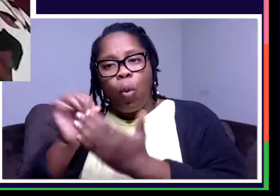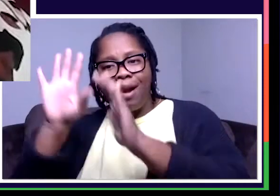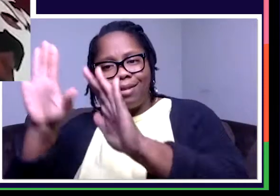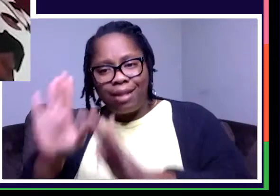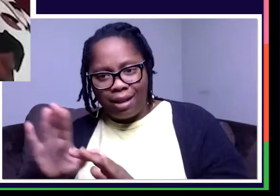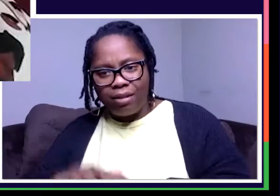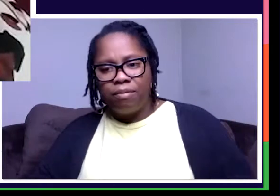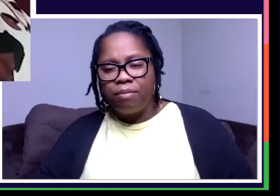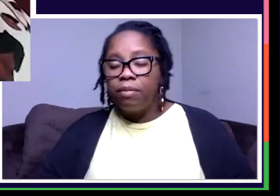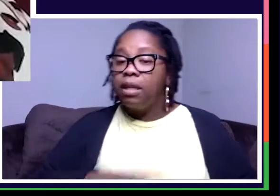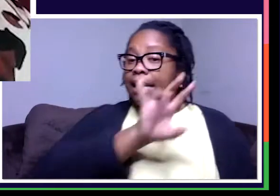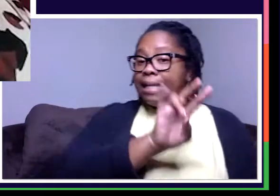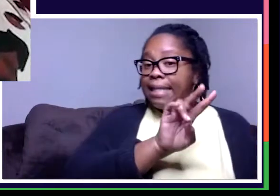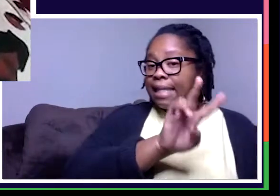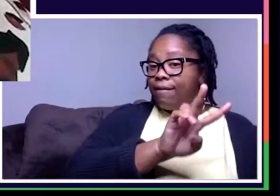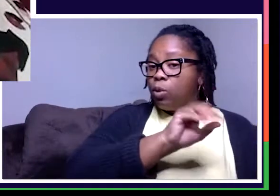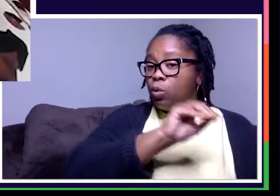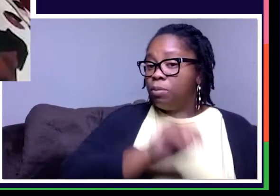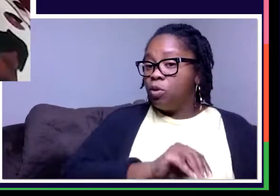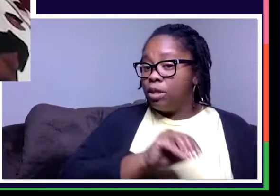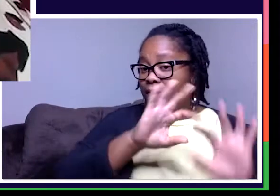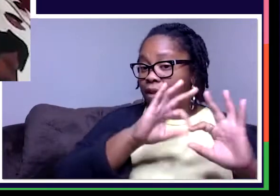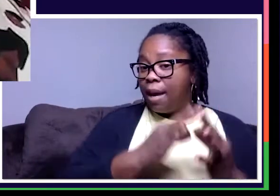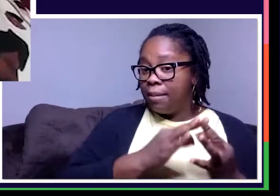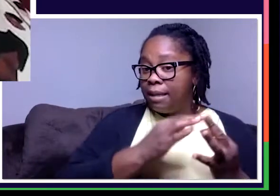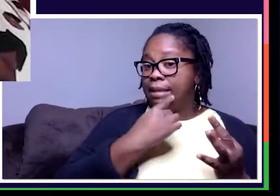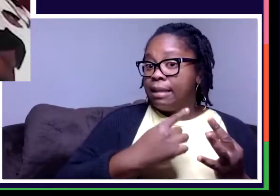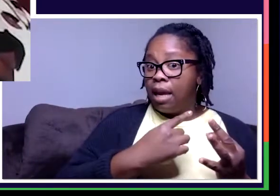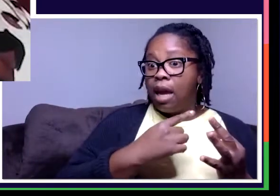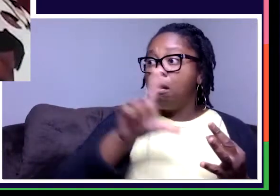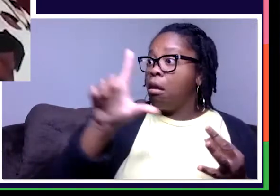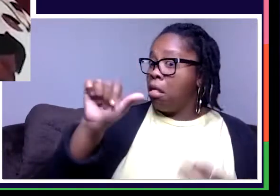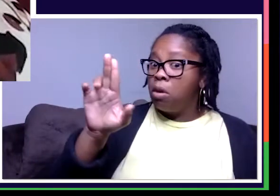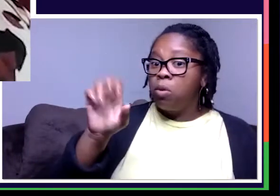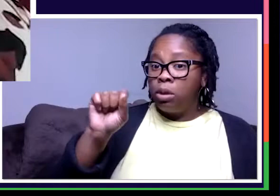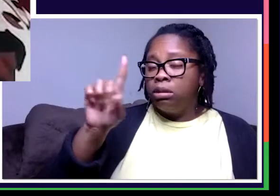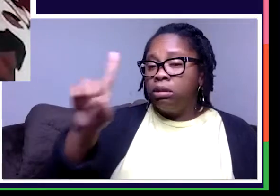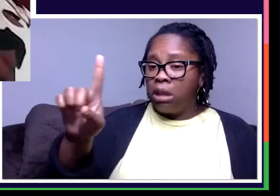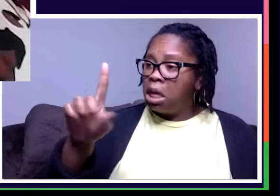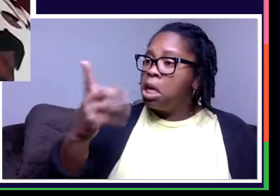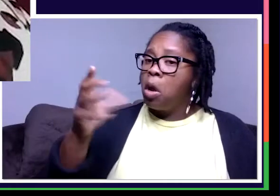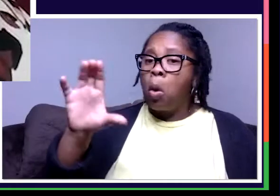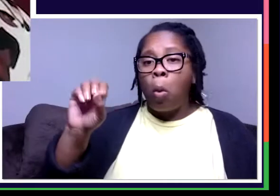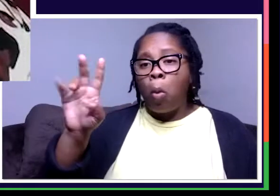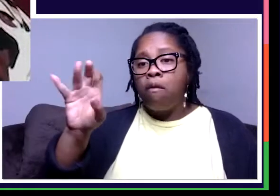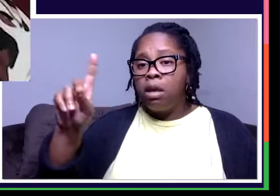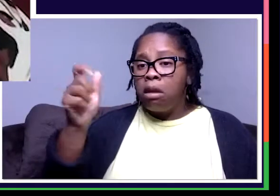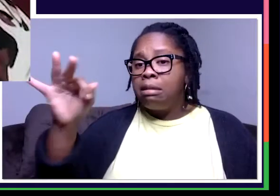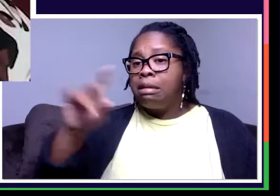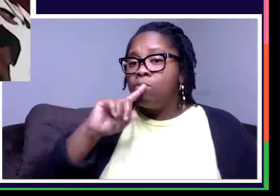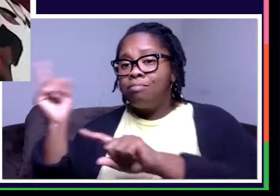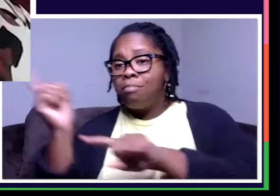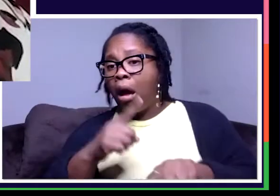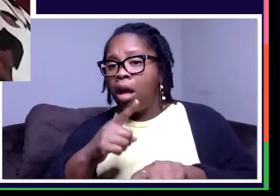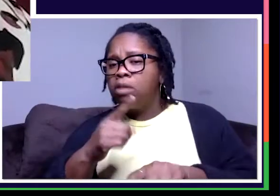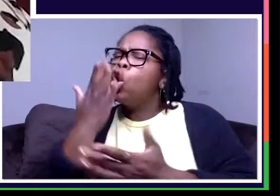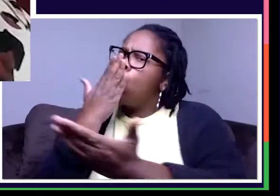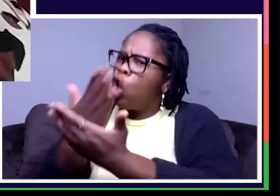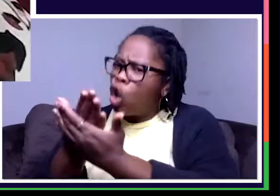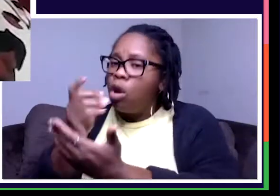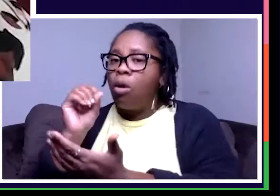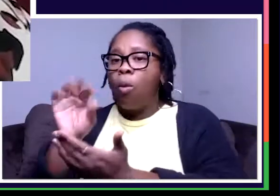for communication. 72% of families gave the district good or excellent ratings for